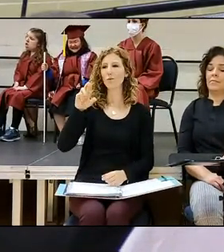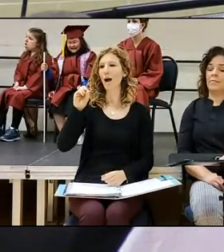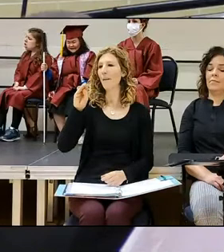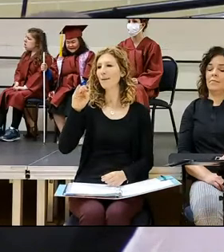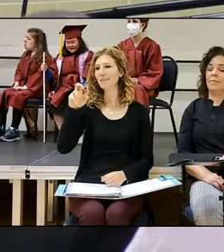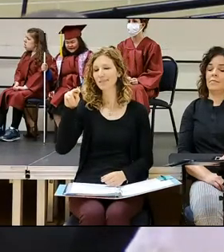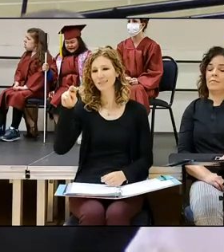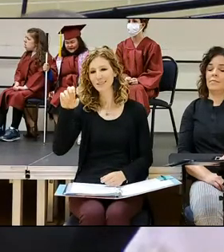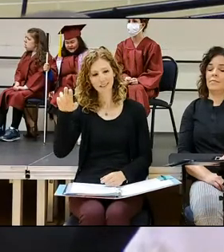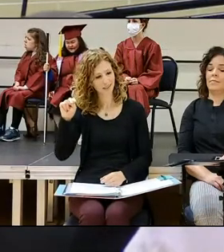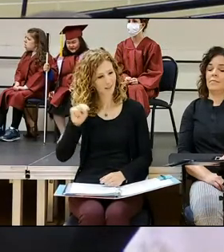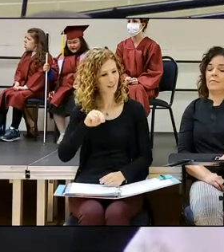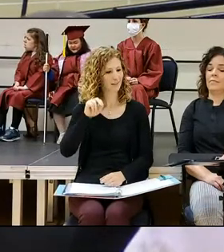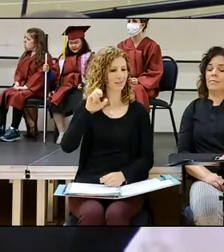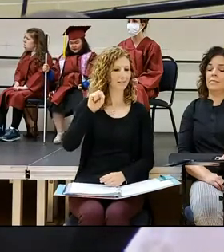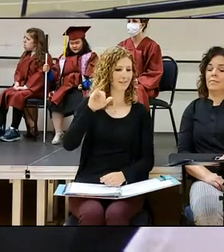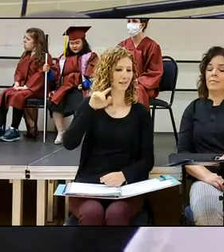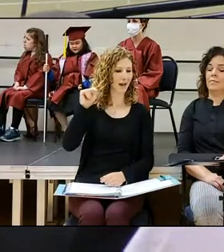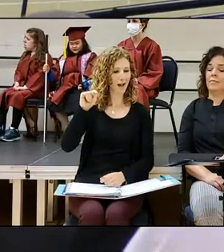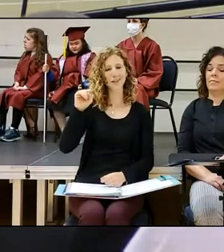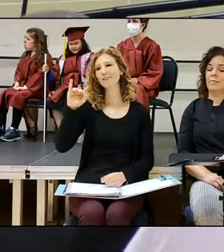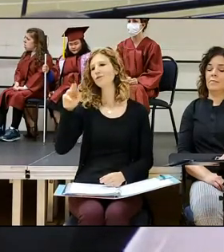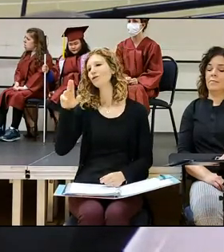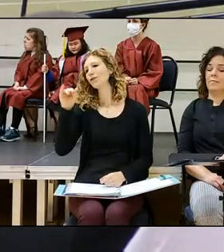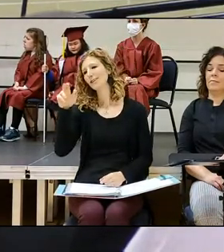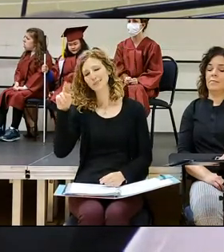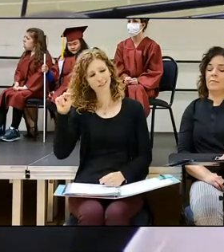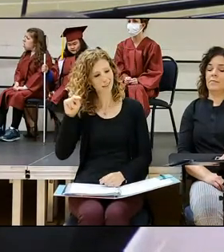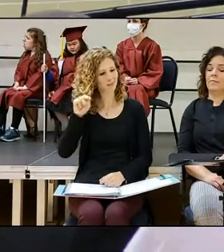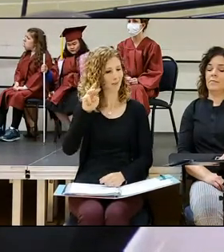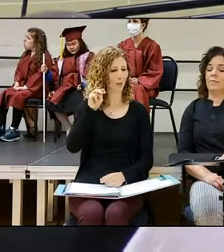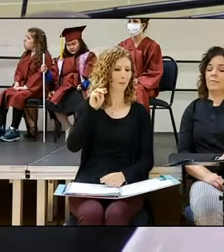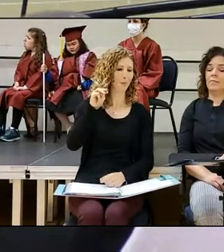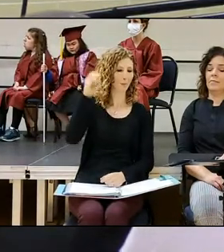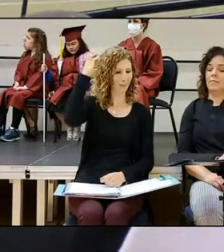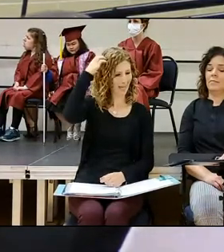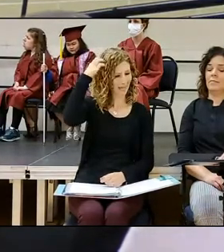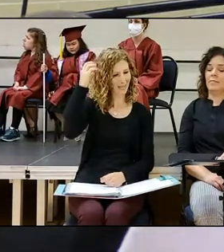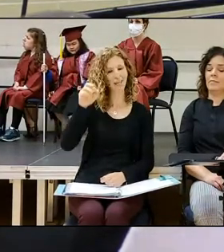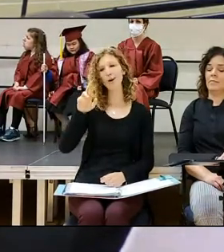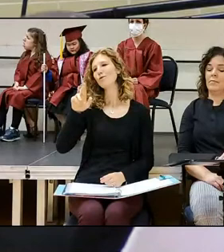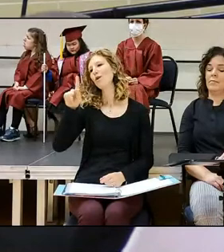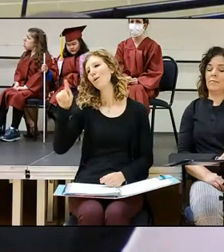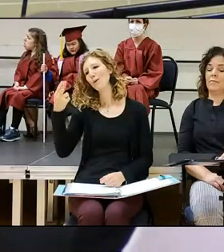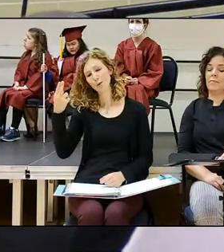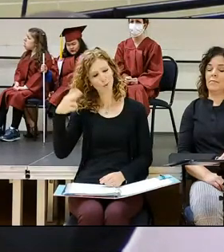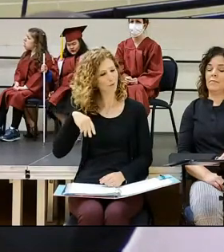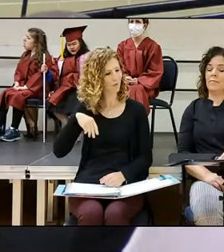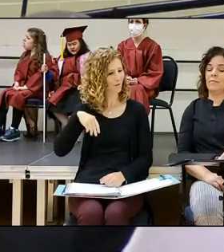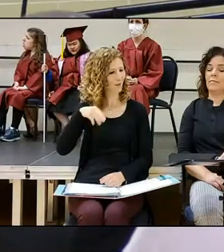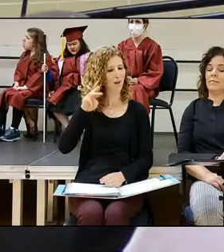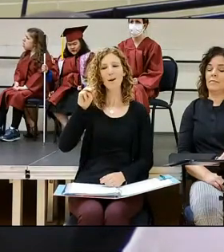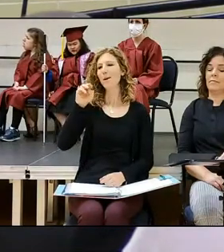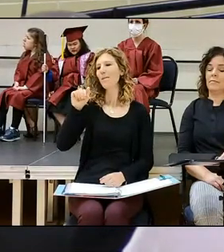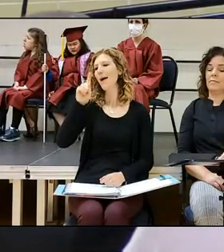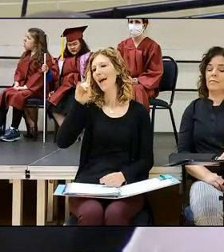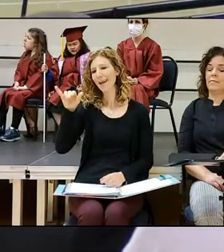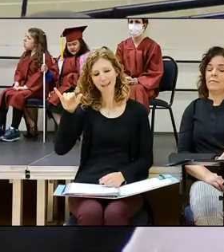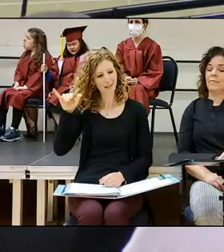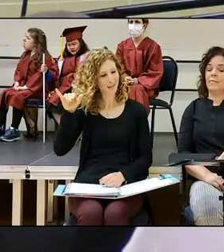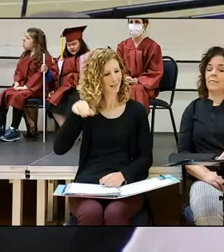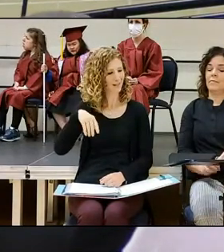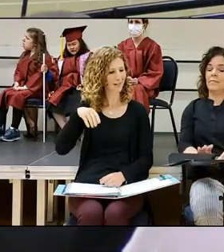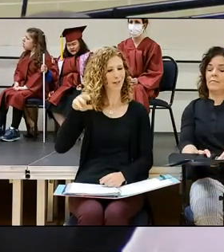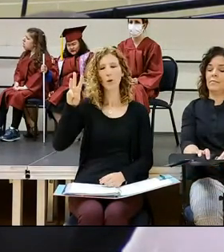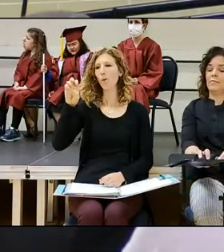Justin Hughes, Sue Angel, Mickey O'Flynn, Ruth Versace, Wendy LeBoy, Maddie